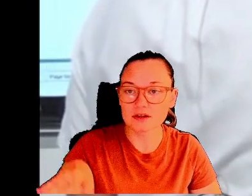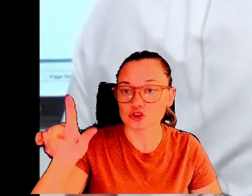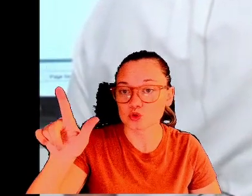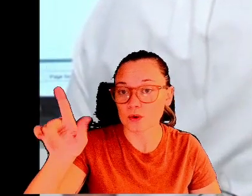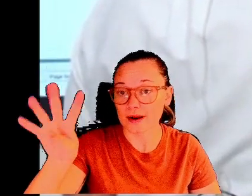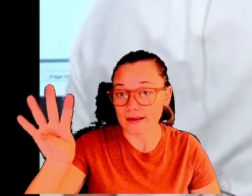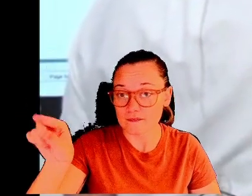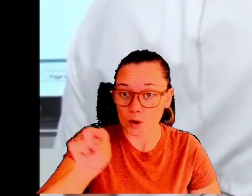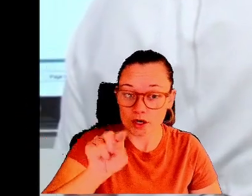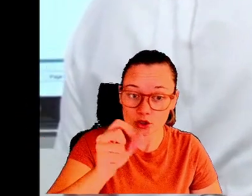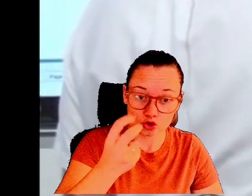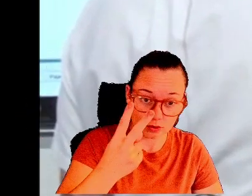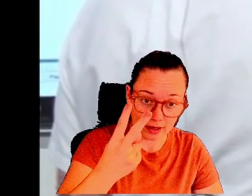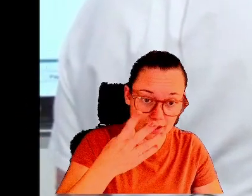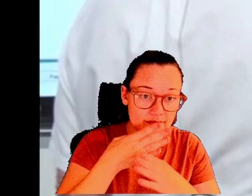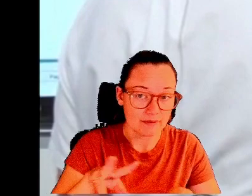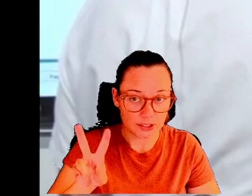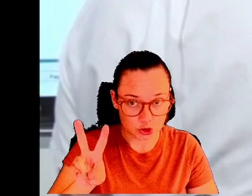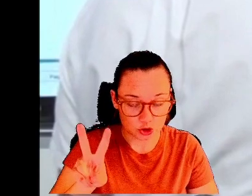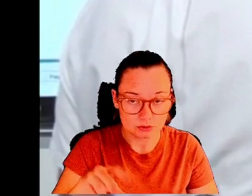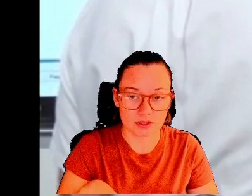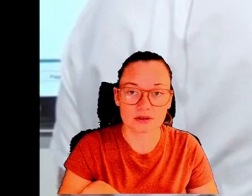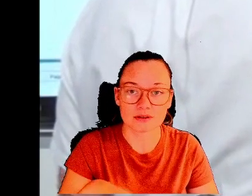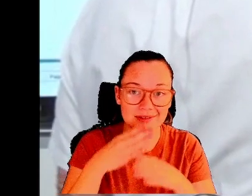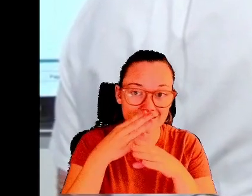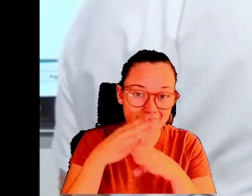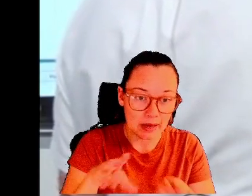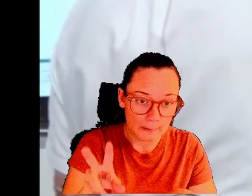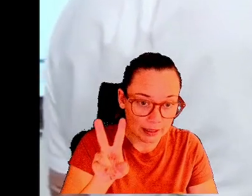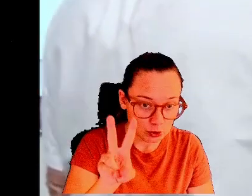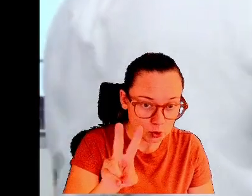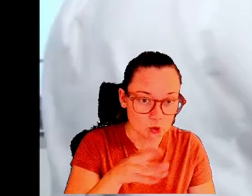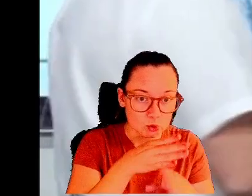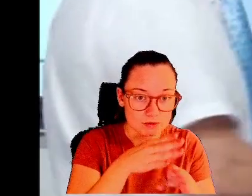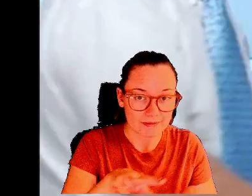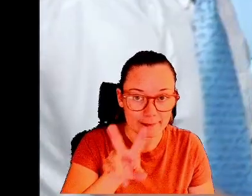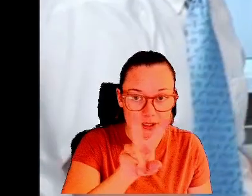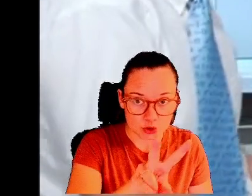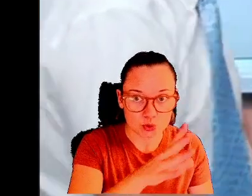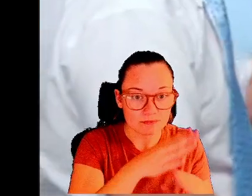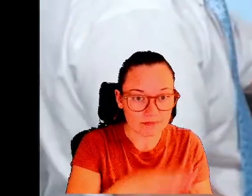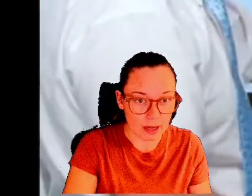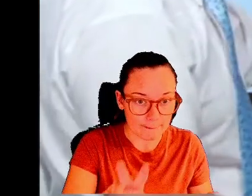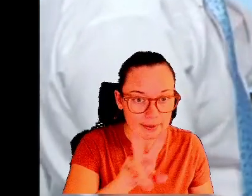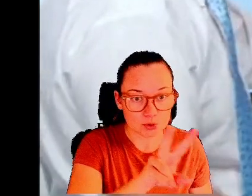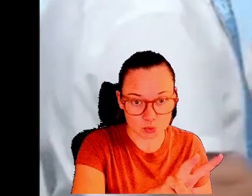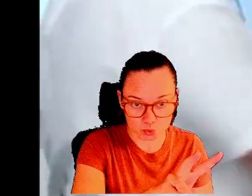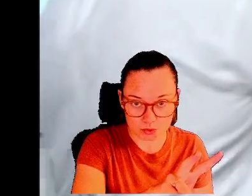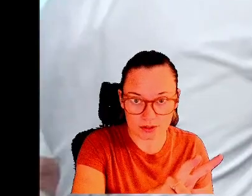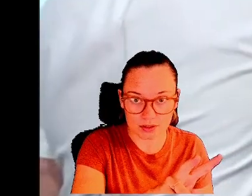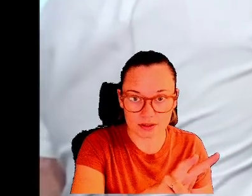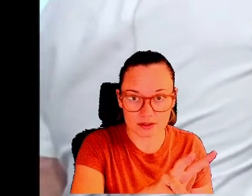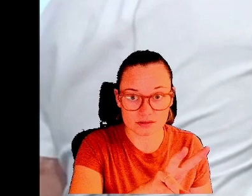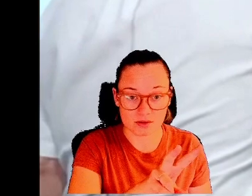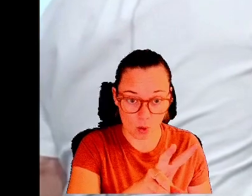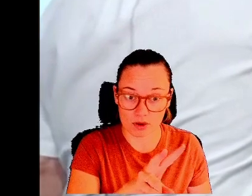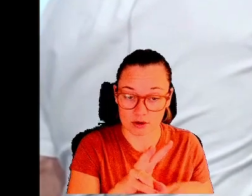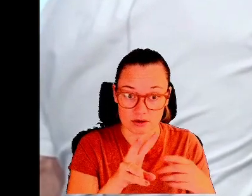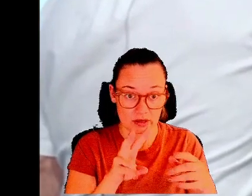divide by 2. From 12 to 6, you divide by 2. From 6 to 3, you divide by 2. So to get this